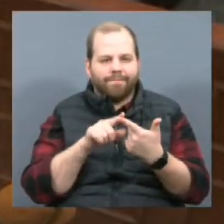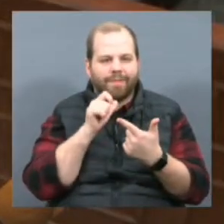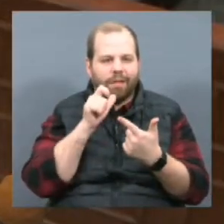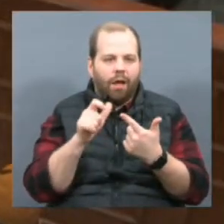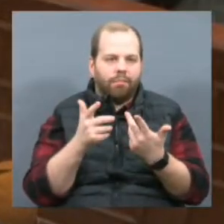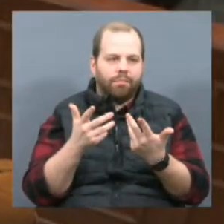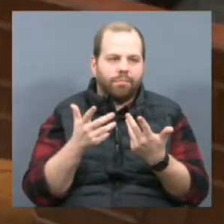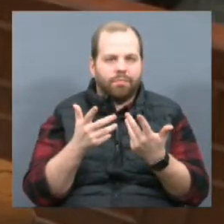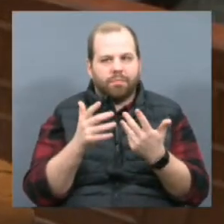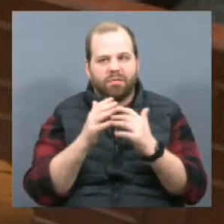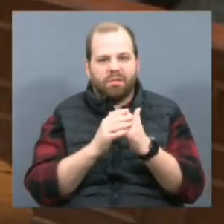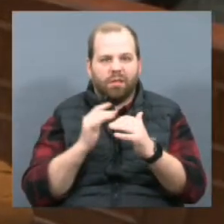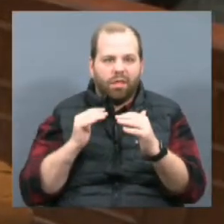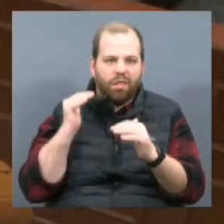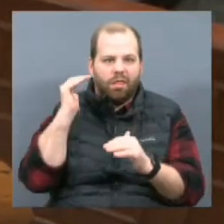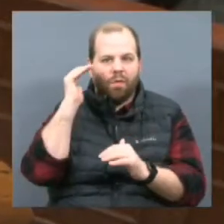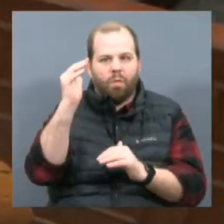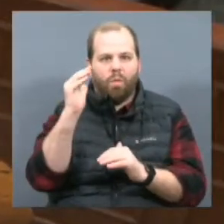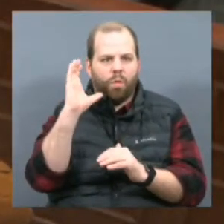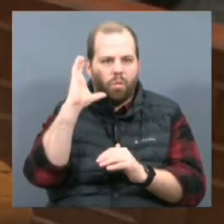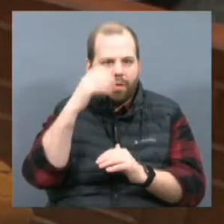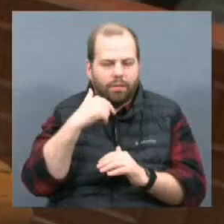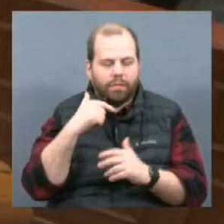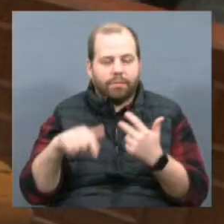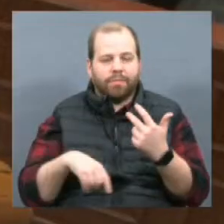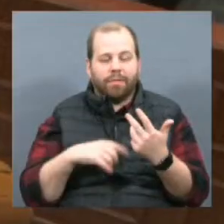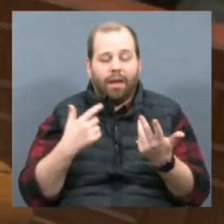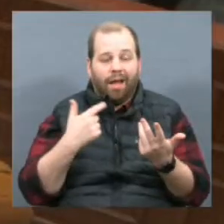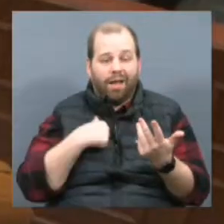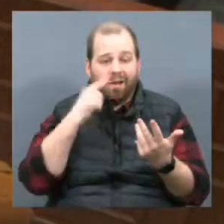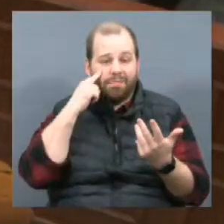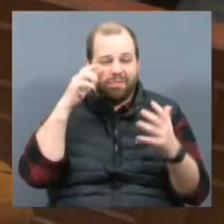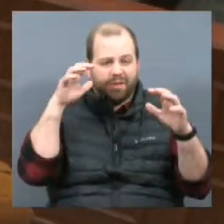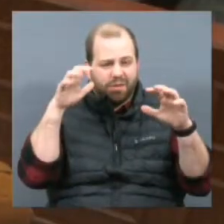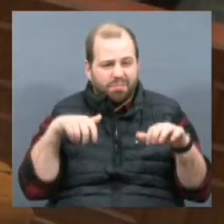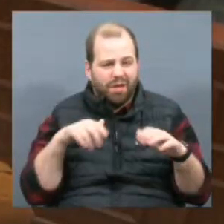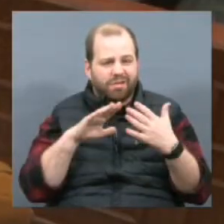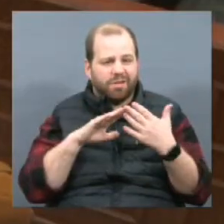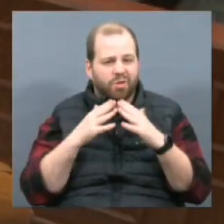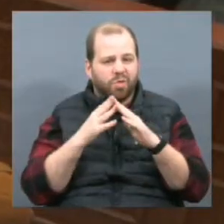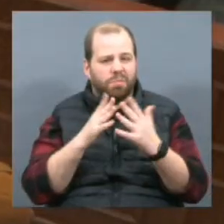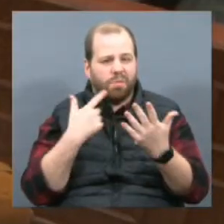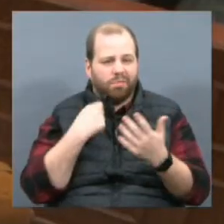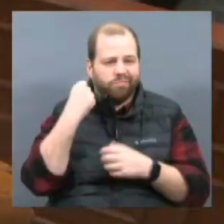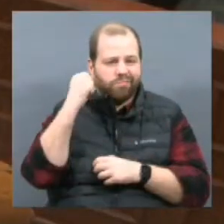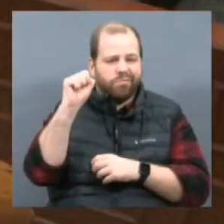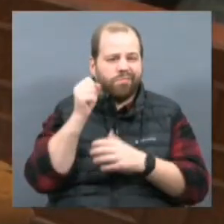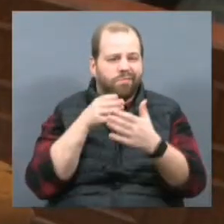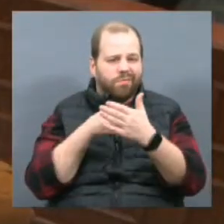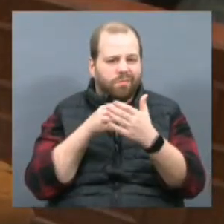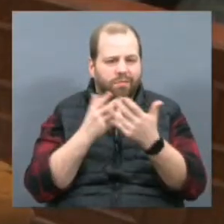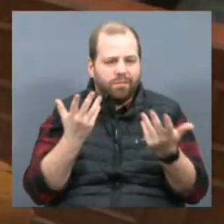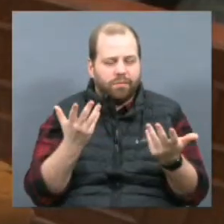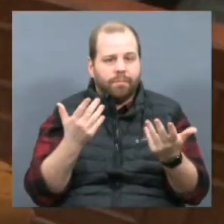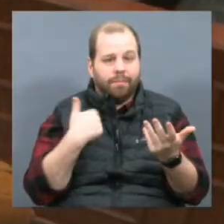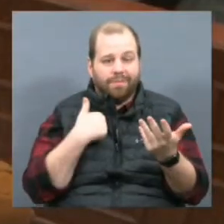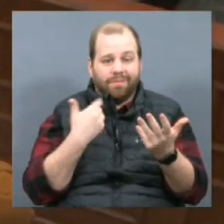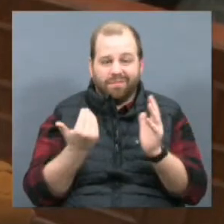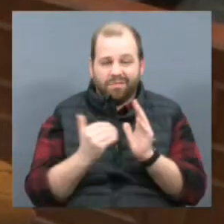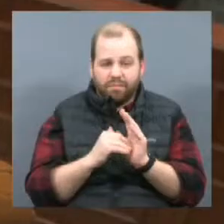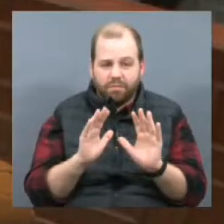overly strange to me. And I'm surprised that the neighborhood is opposed to it the way they are, just because,